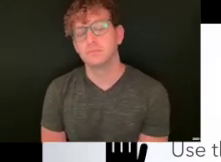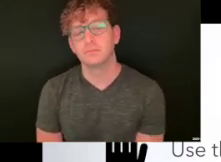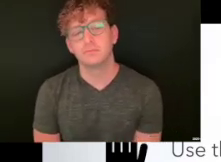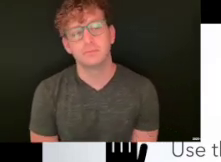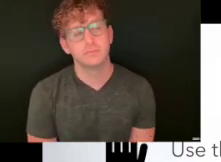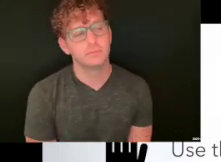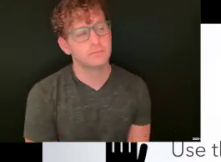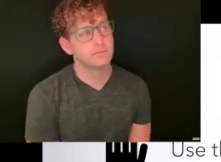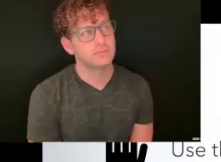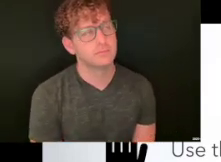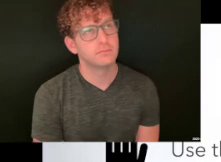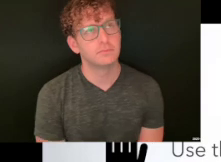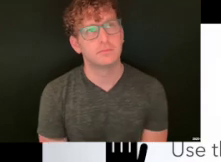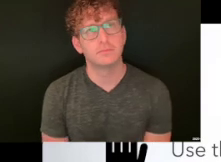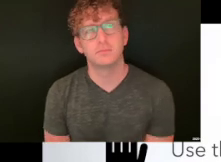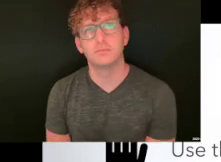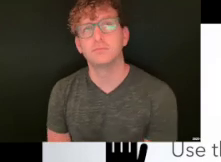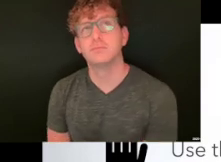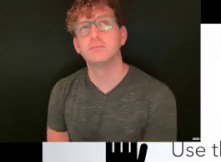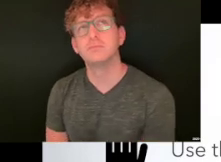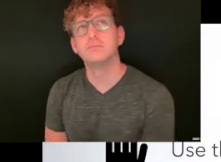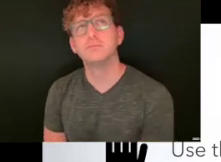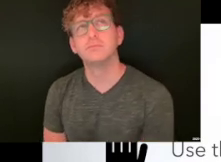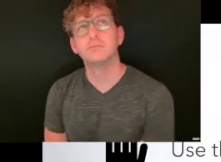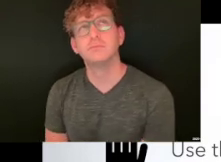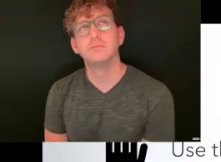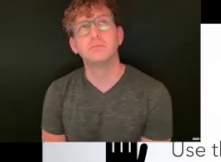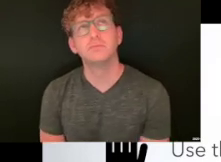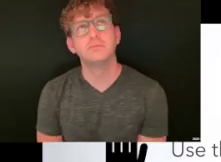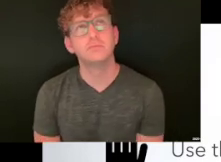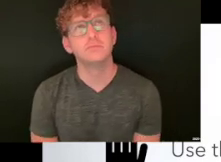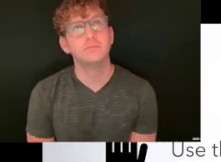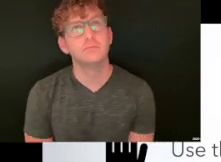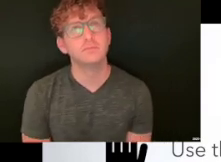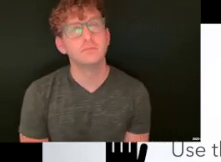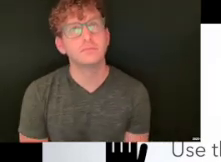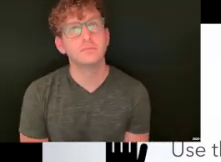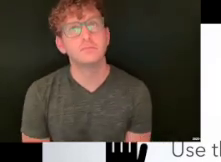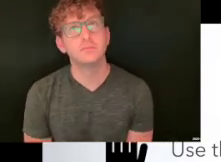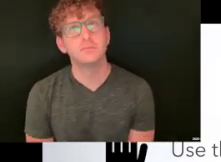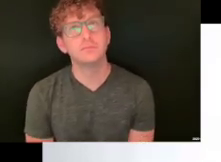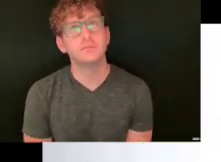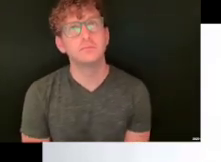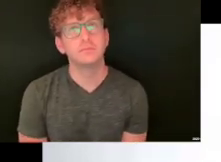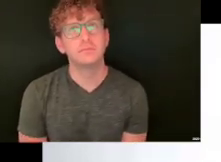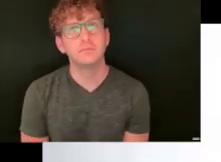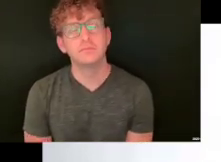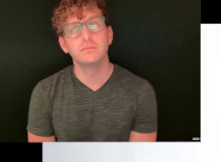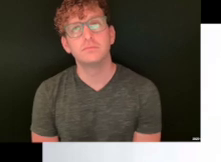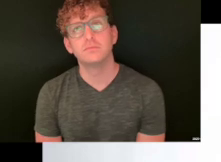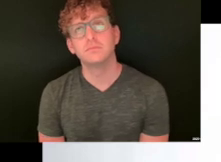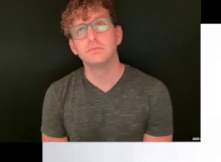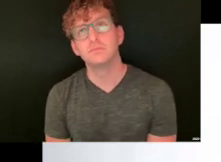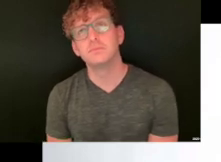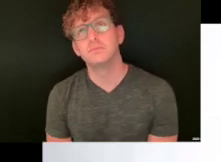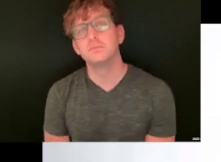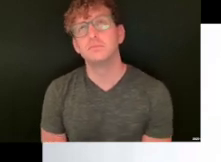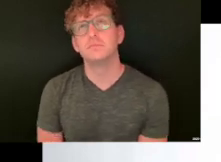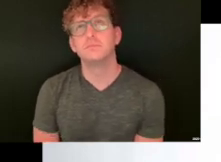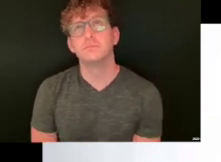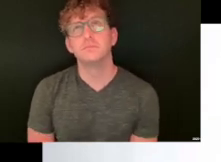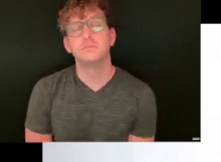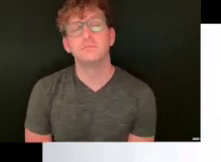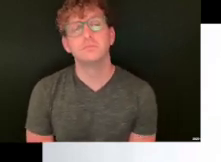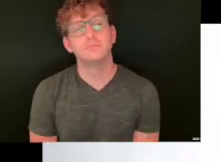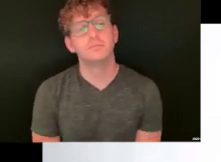I guess we have no comments or questions at this time, so we can go ahead and move forward. Thank you, Robert, and